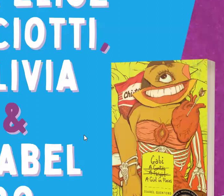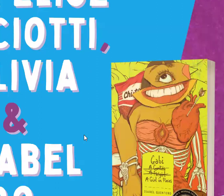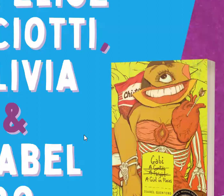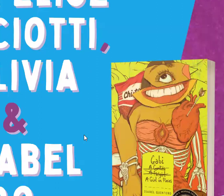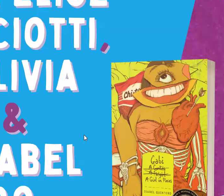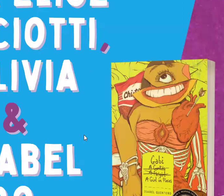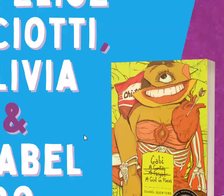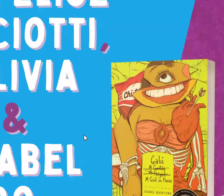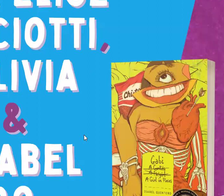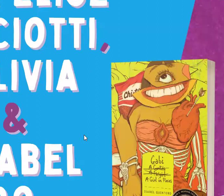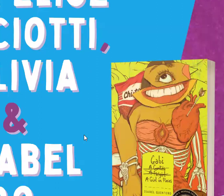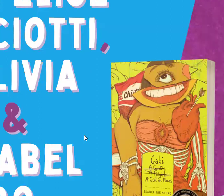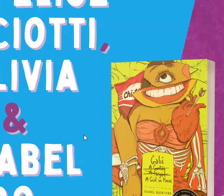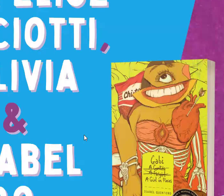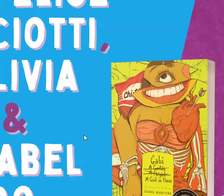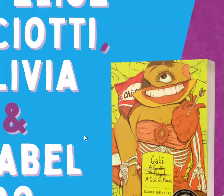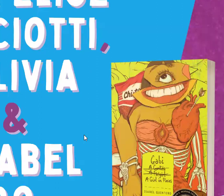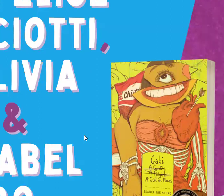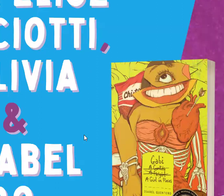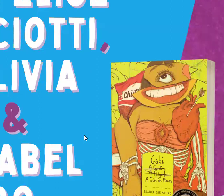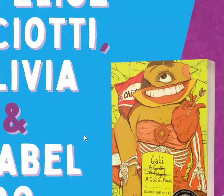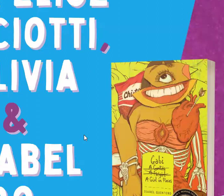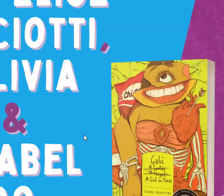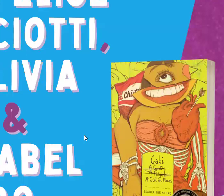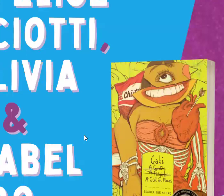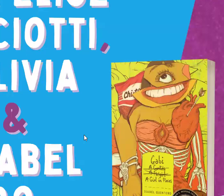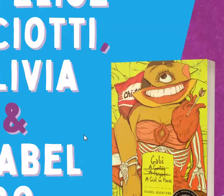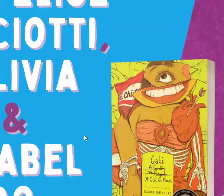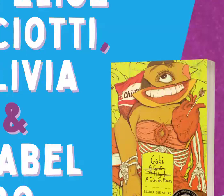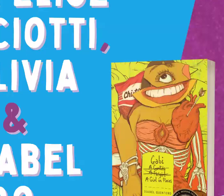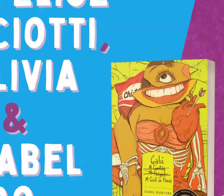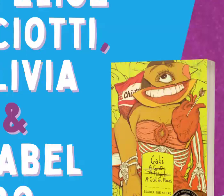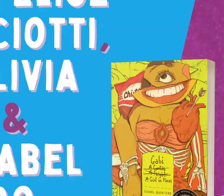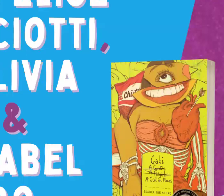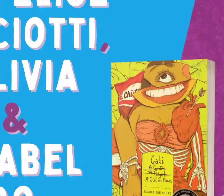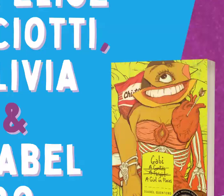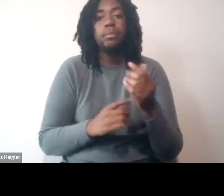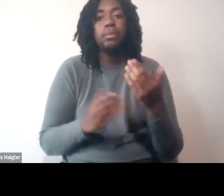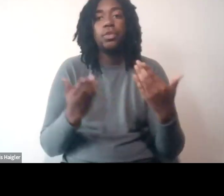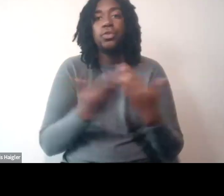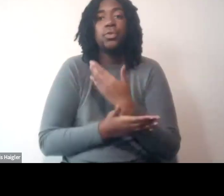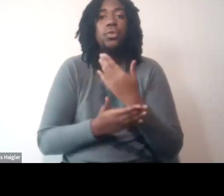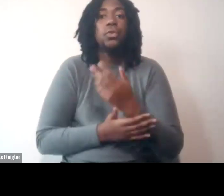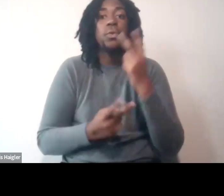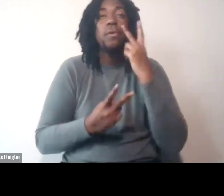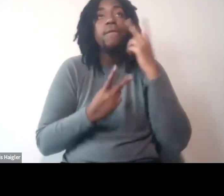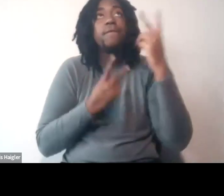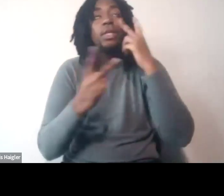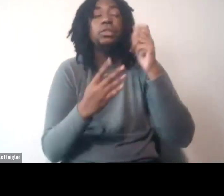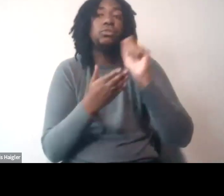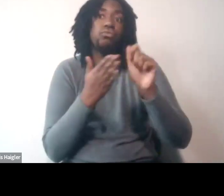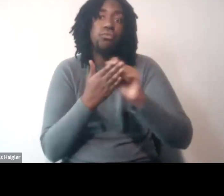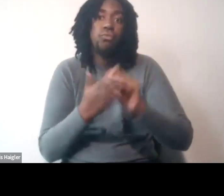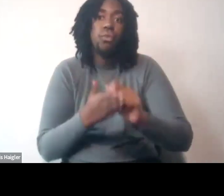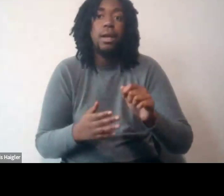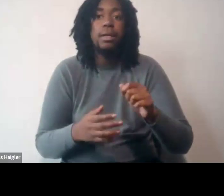hello. We're going to take a few minutes to talk about the New Visions writing contest, which you probably